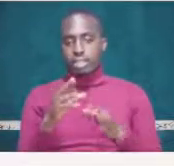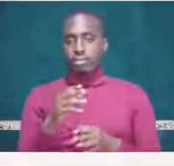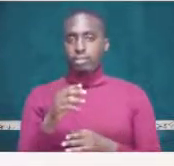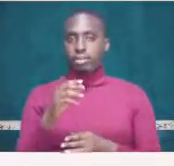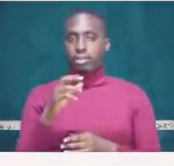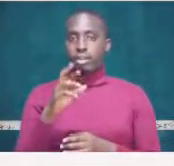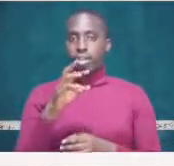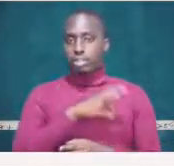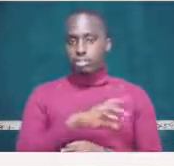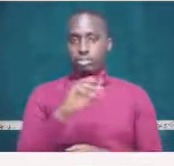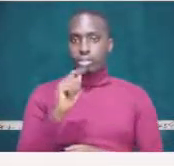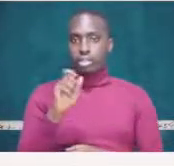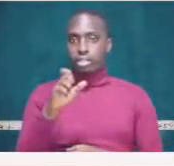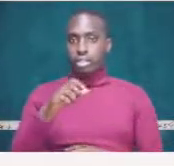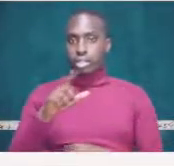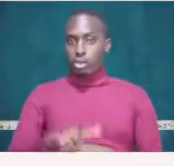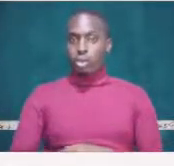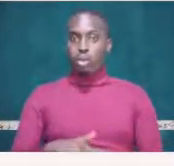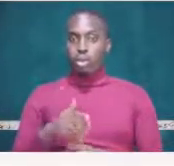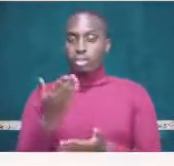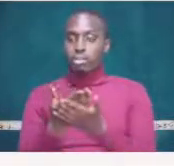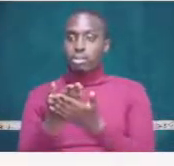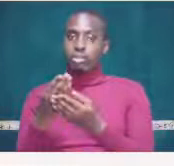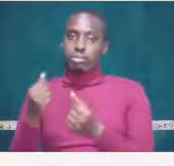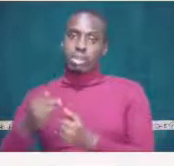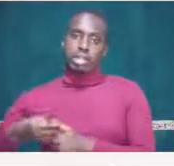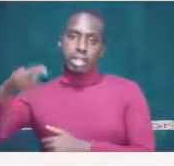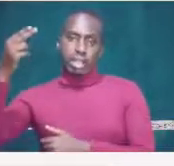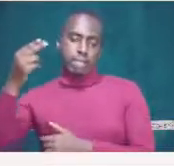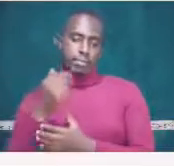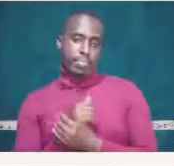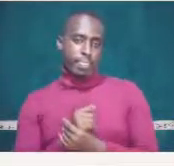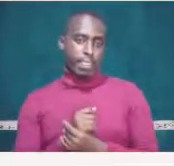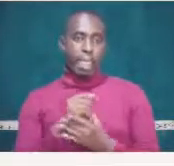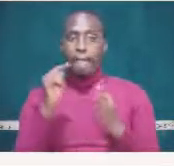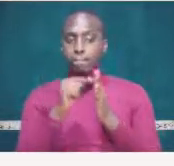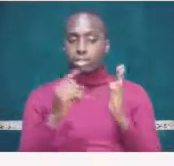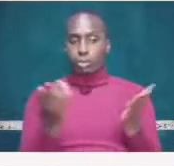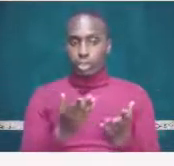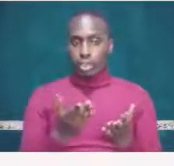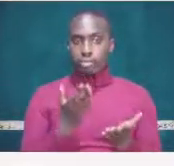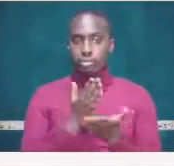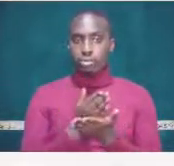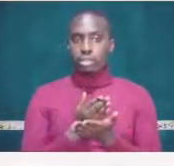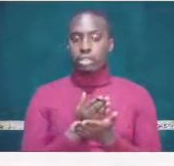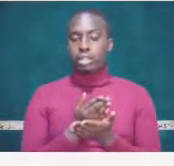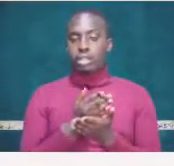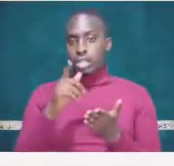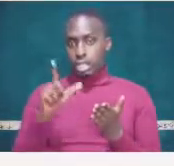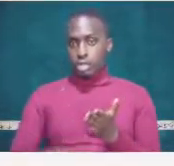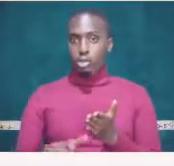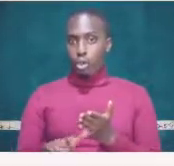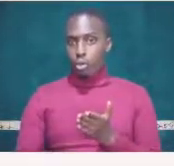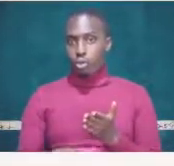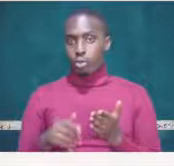interest rate is low, the demand for money is high. And a point where the interest rate is low, to